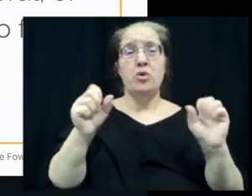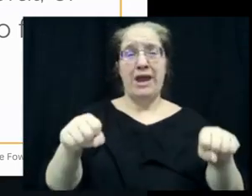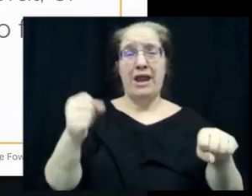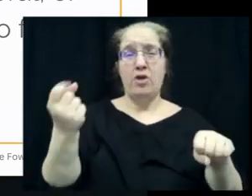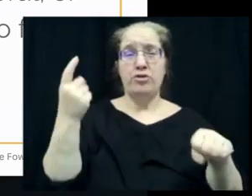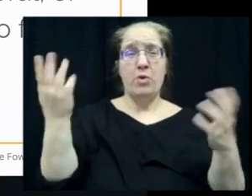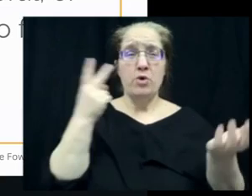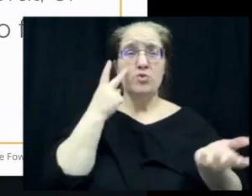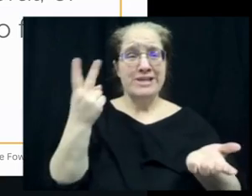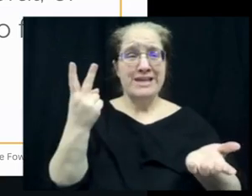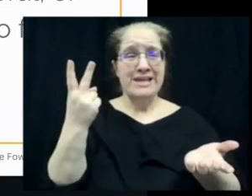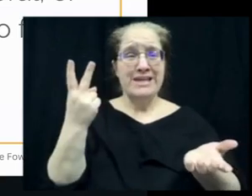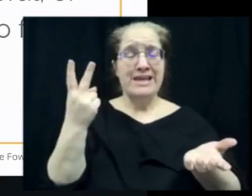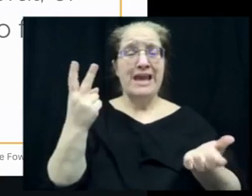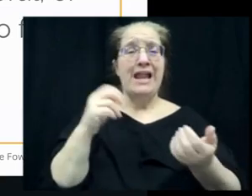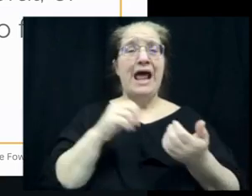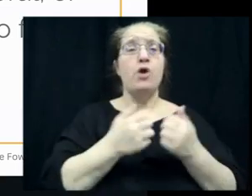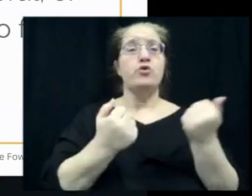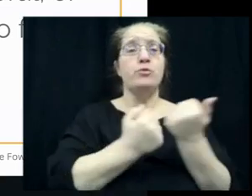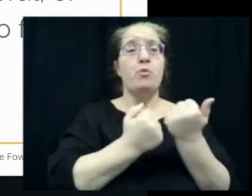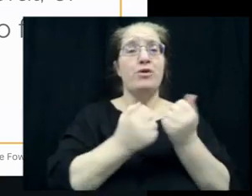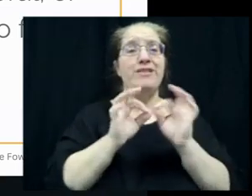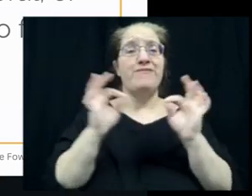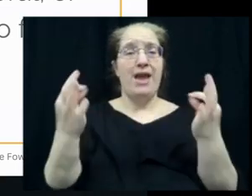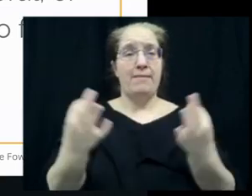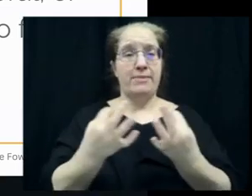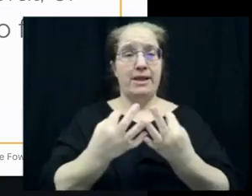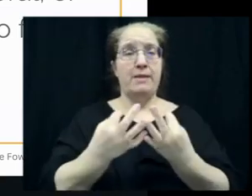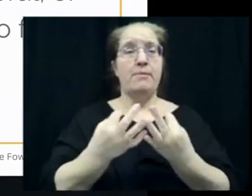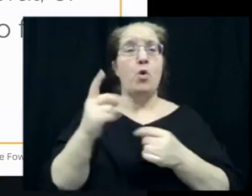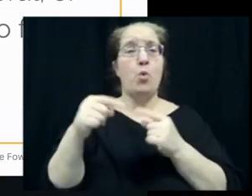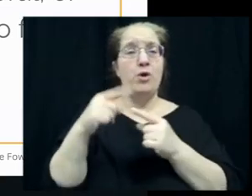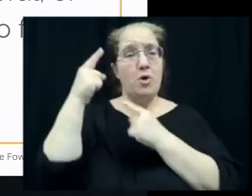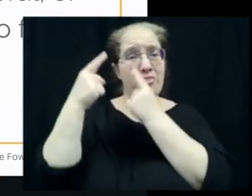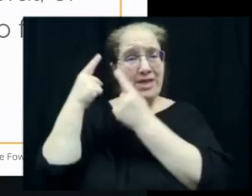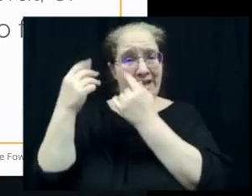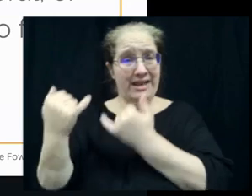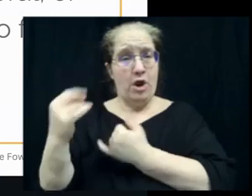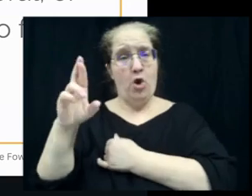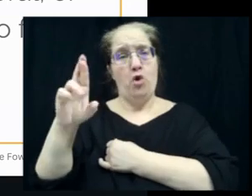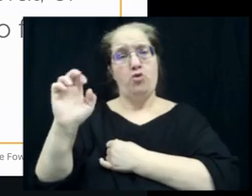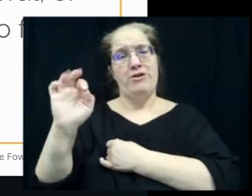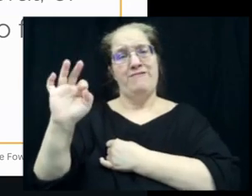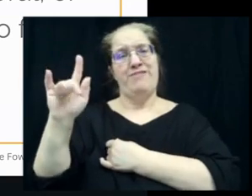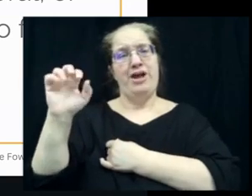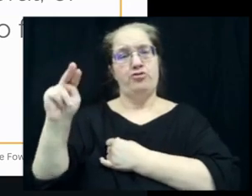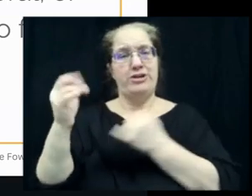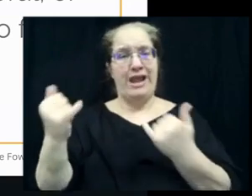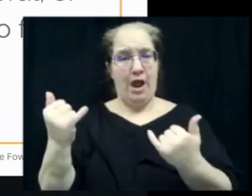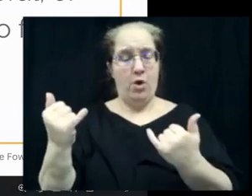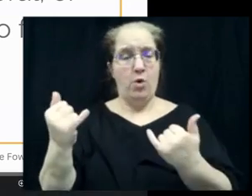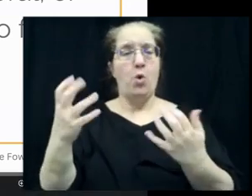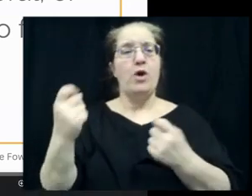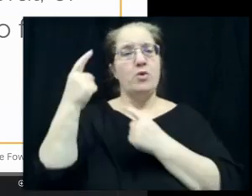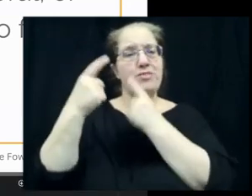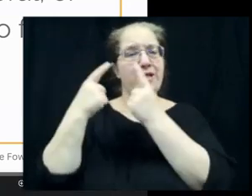you see in your support of families. But as a reflection now for that first chunk of information, we'd like you to